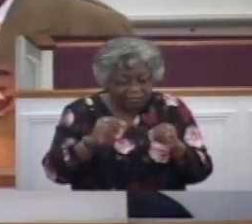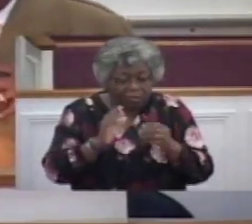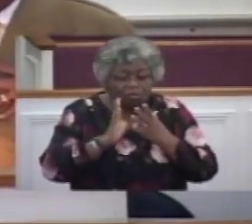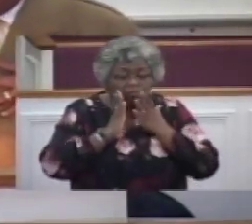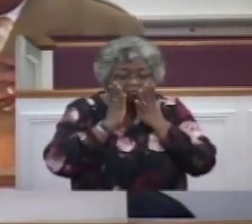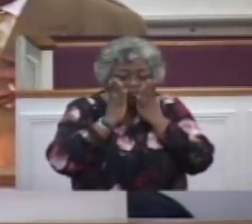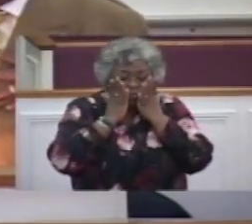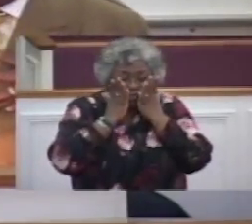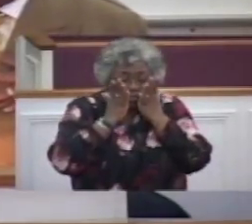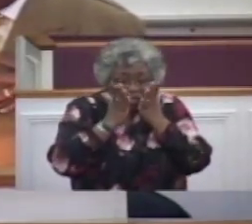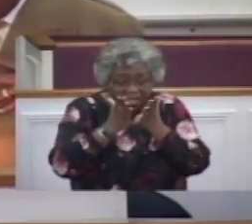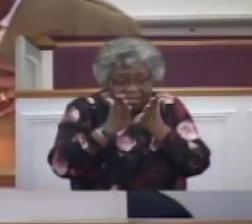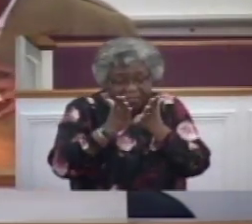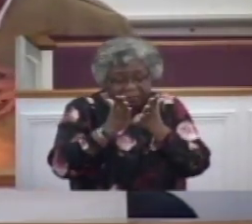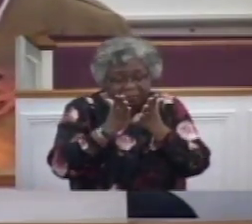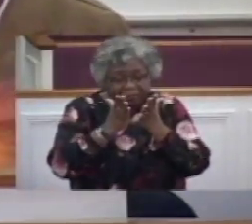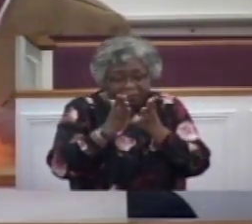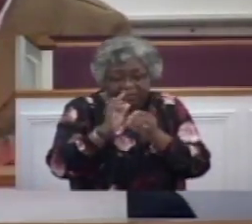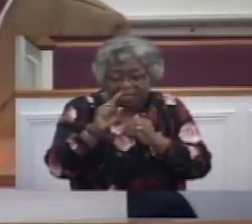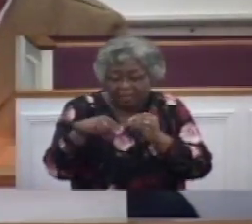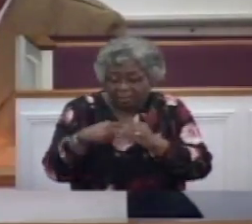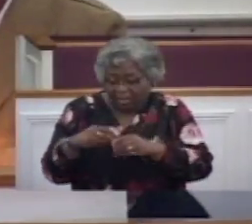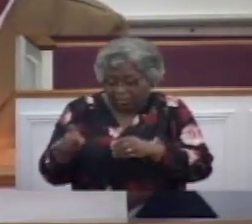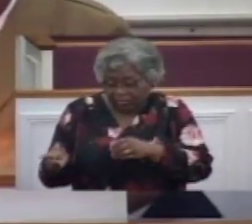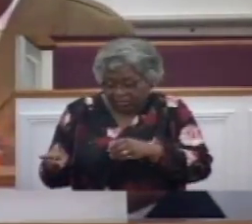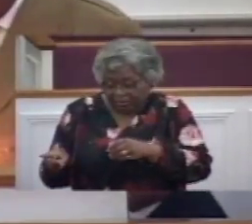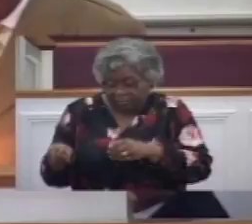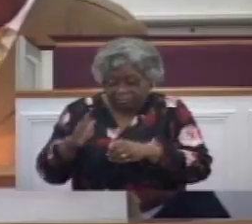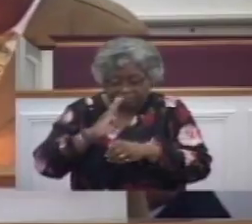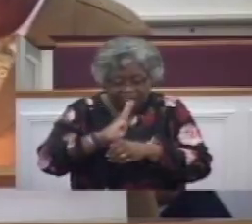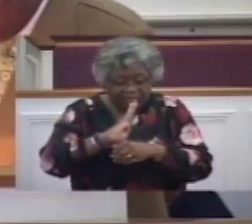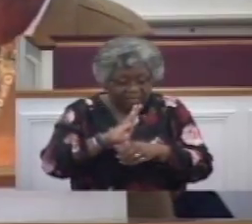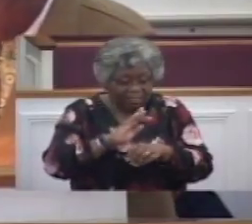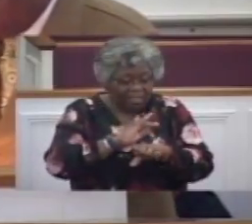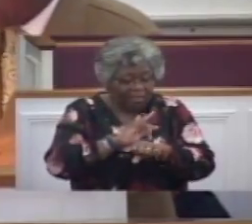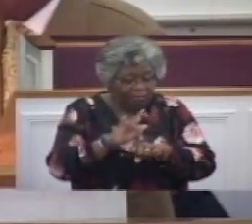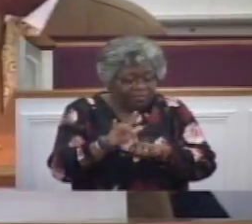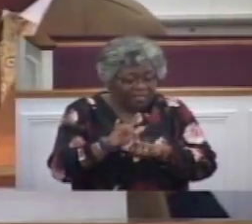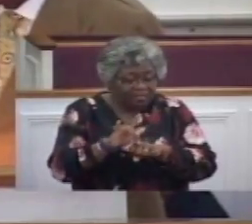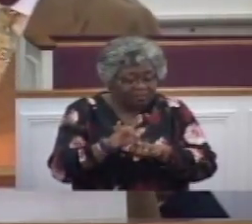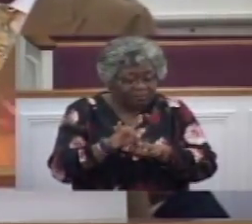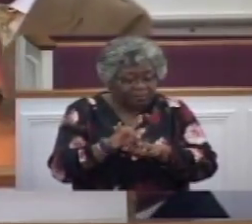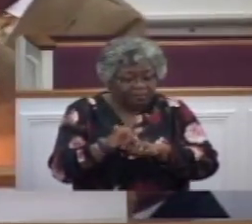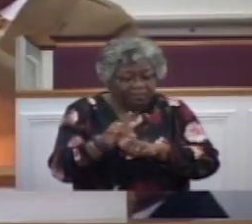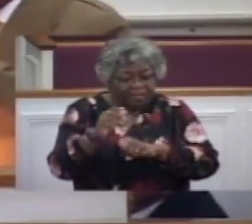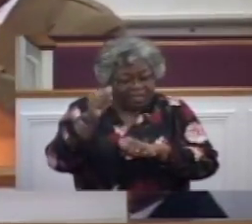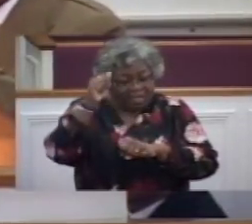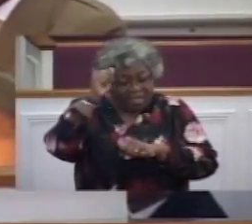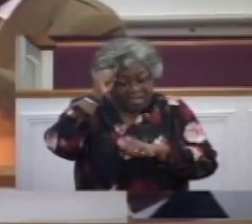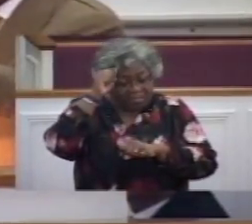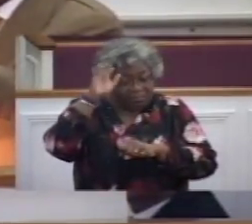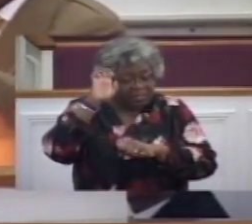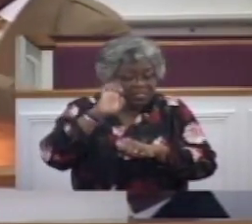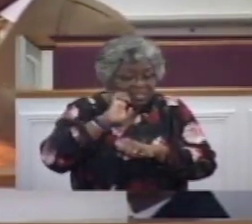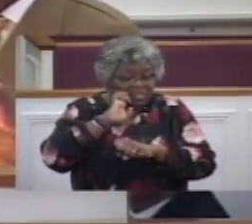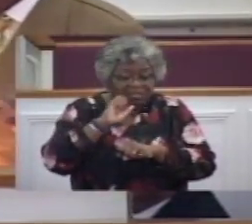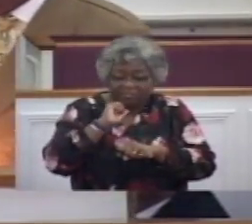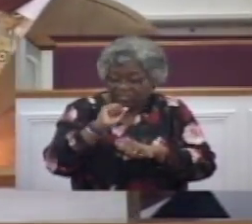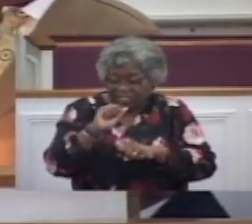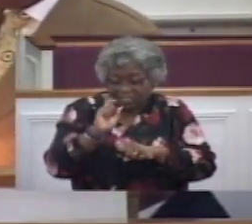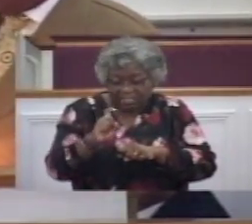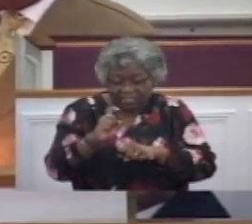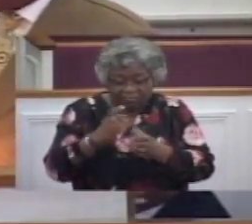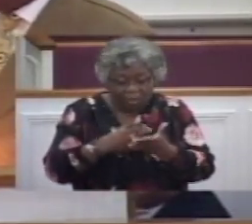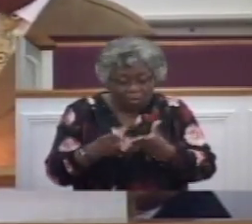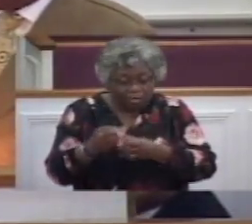or inhibitions about their nakedness. Adam and Eve didn't need the Holy Ghost in